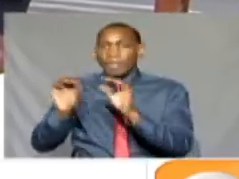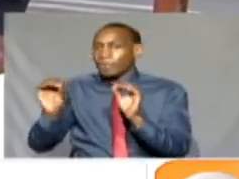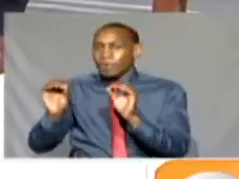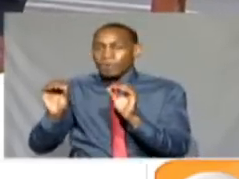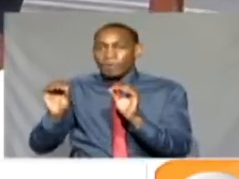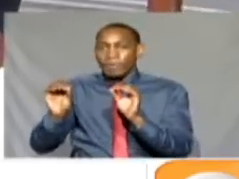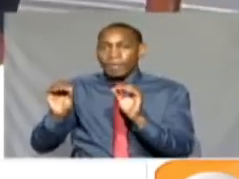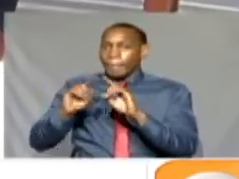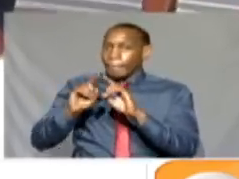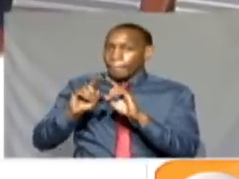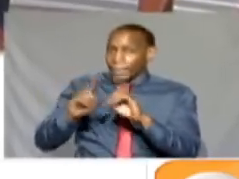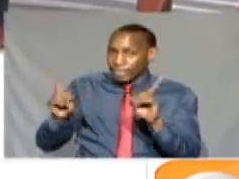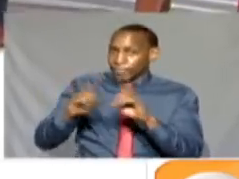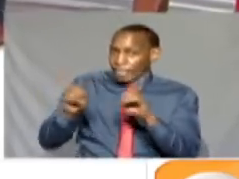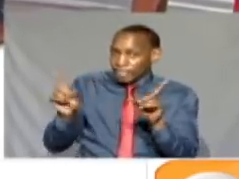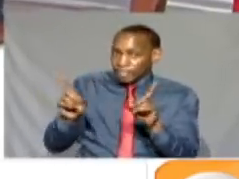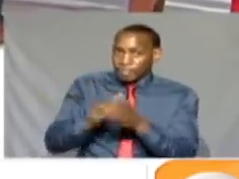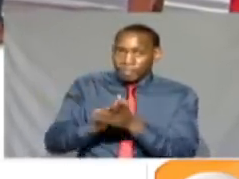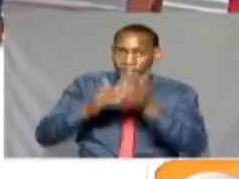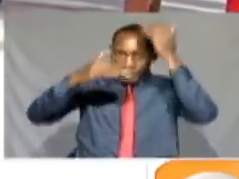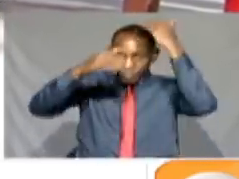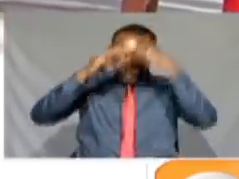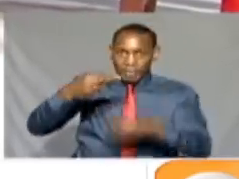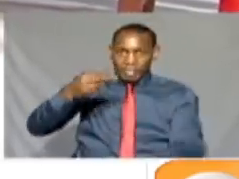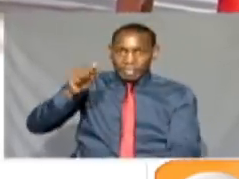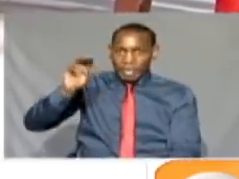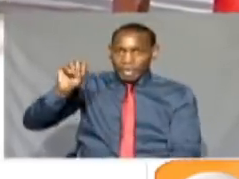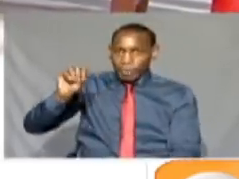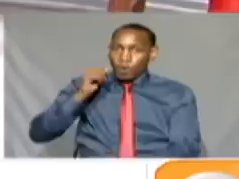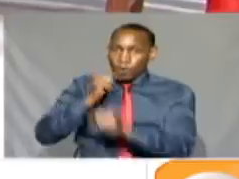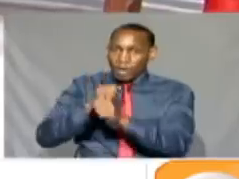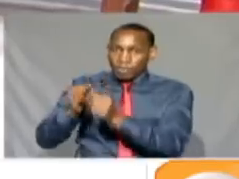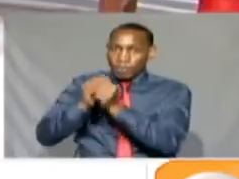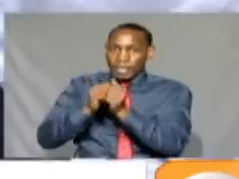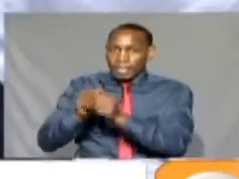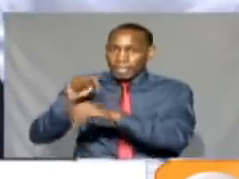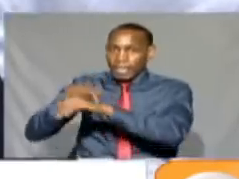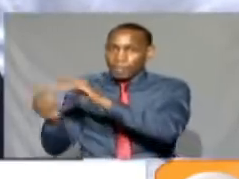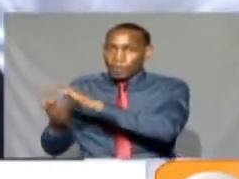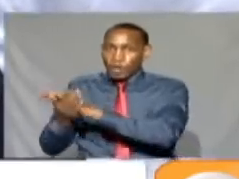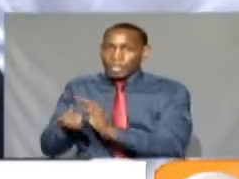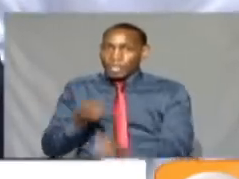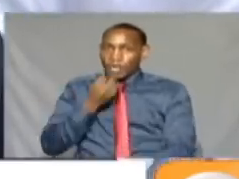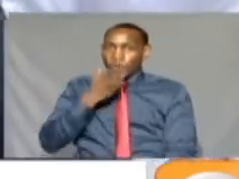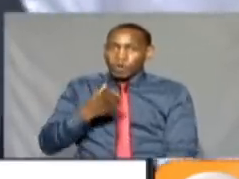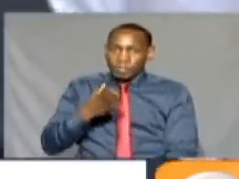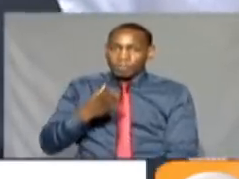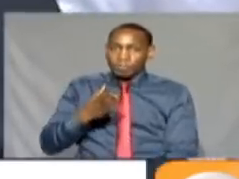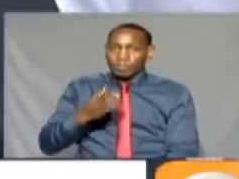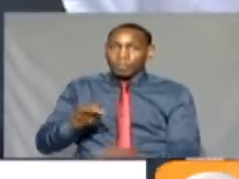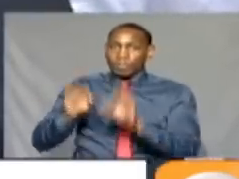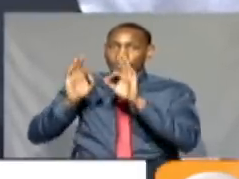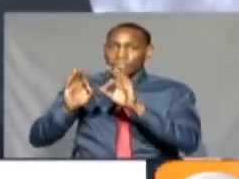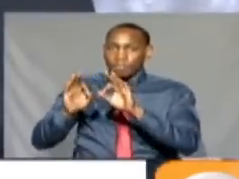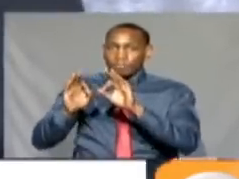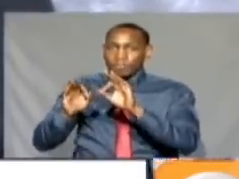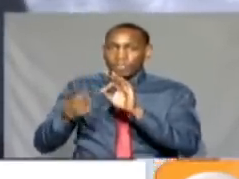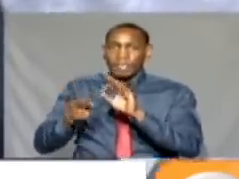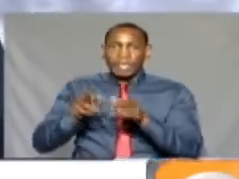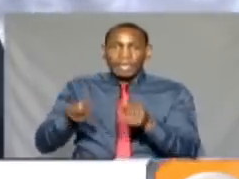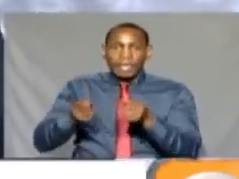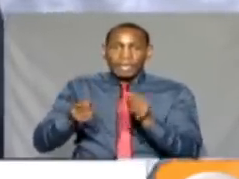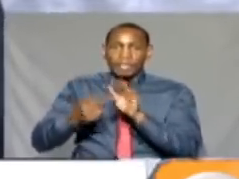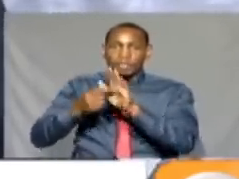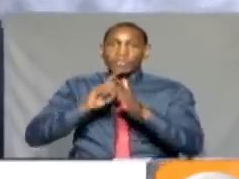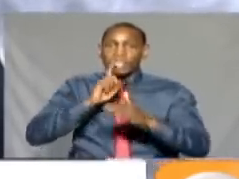know you're. By the way, yeah. There was Professor Hamo, right? Yes. Yeah. We're with him in the morning on Hot, right? Mm-hmm. The hottest breakfast show in all of Africa. Yeah, we know. He